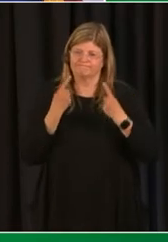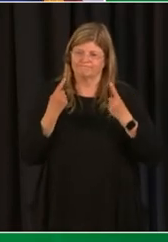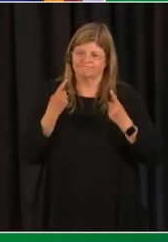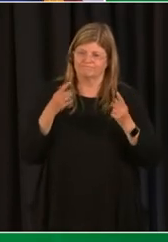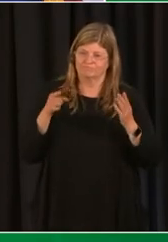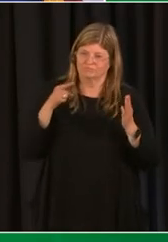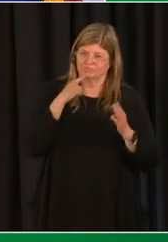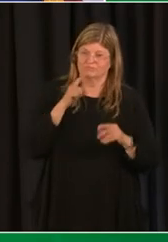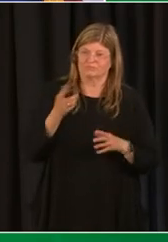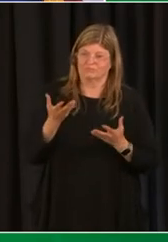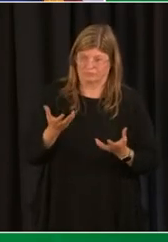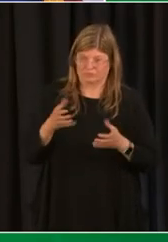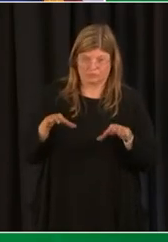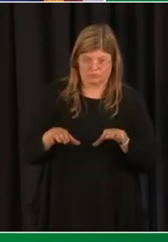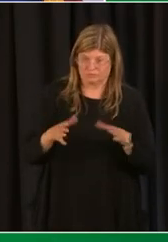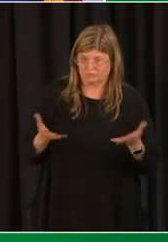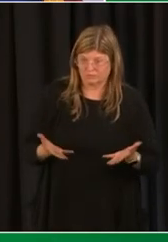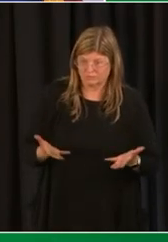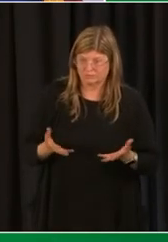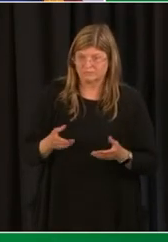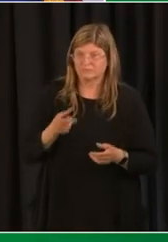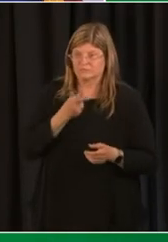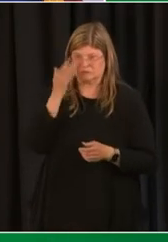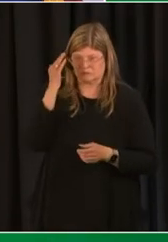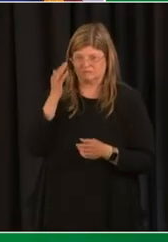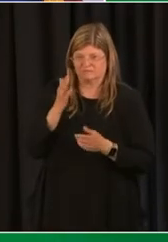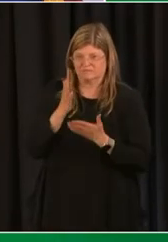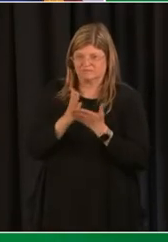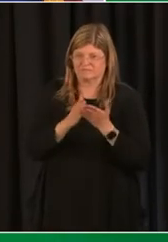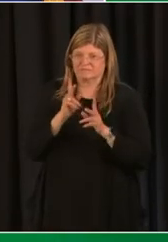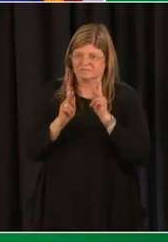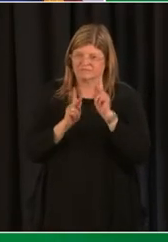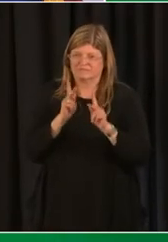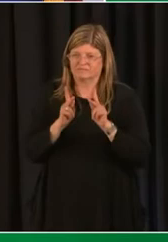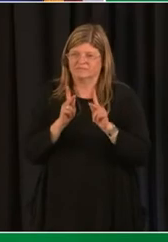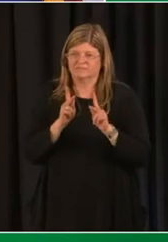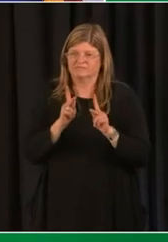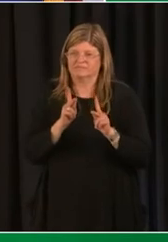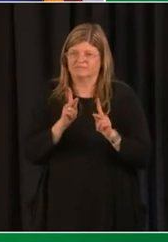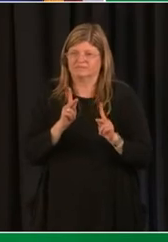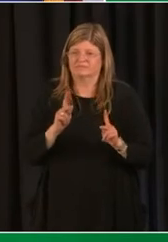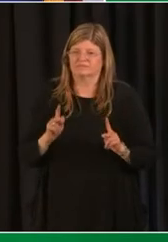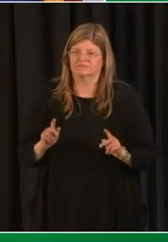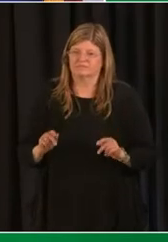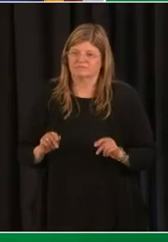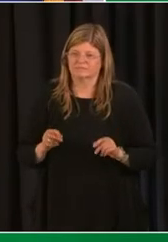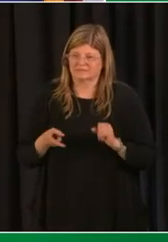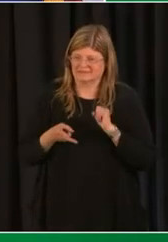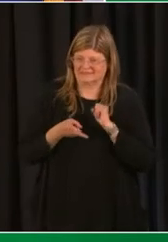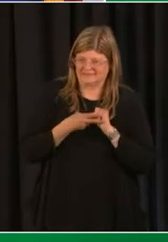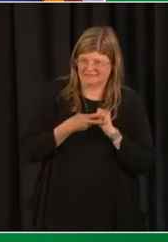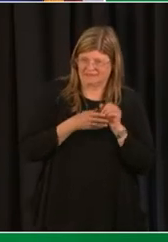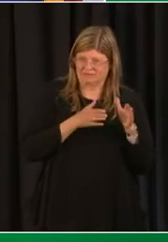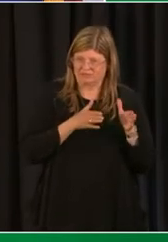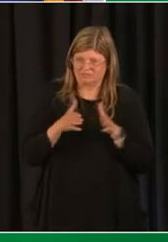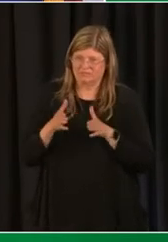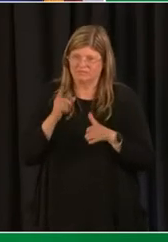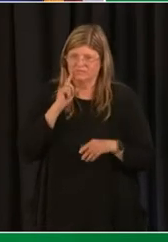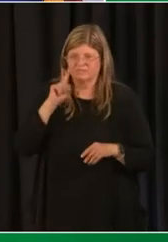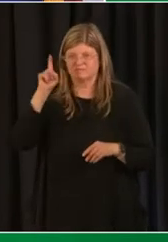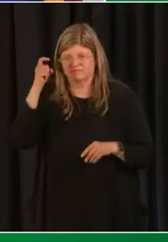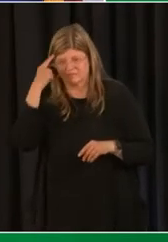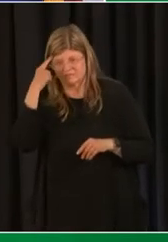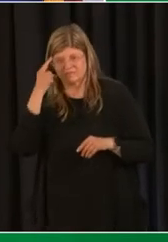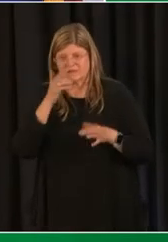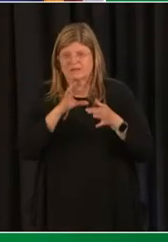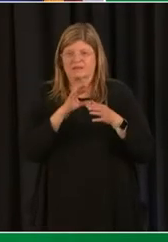this? And really, what we want to do is let people know that we're going to figure out what we need in order to stay in compliance with the federal government, but we do need help from